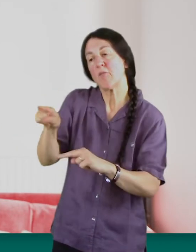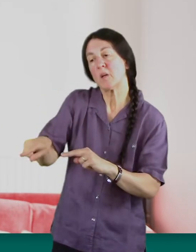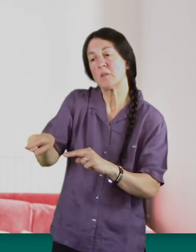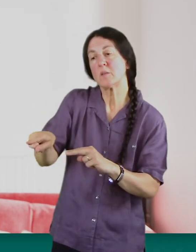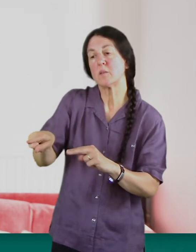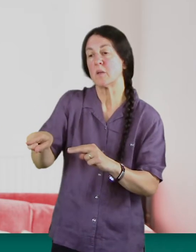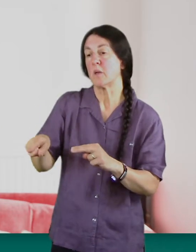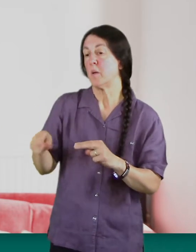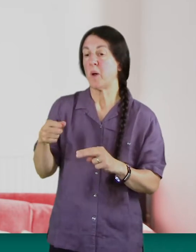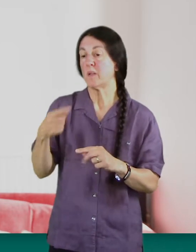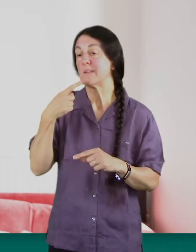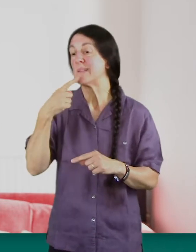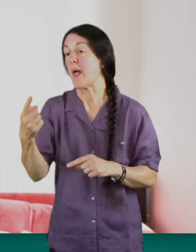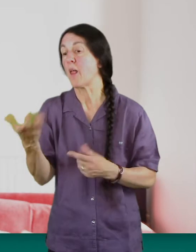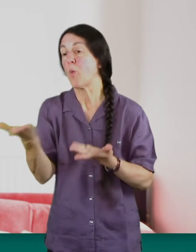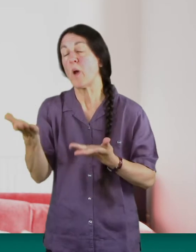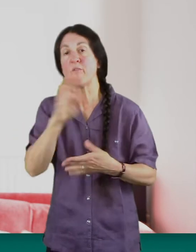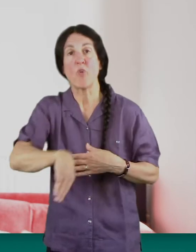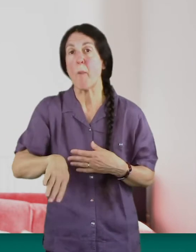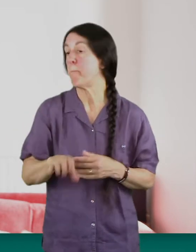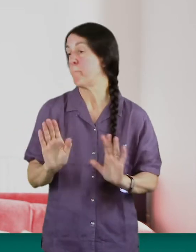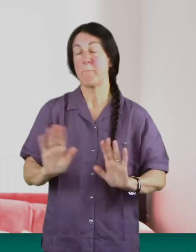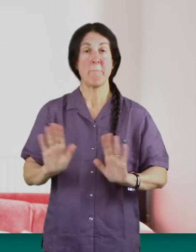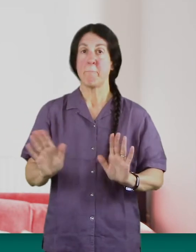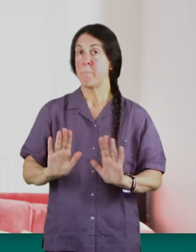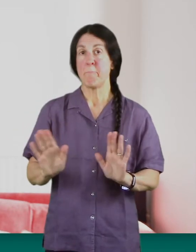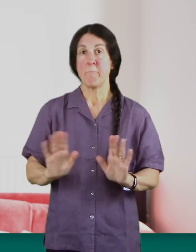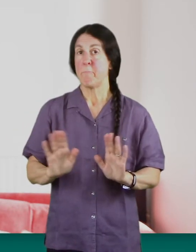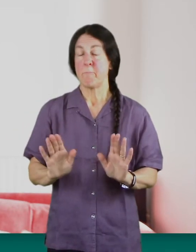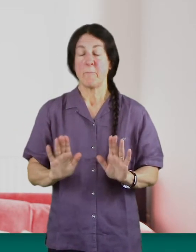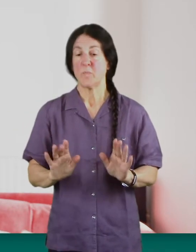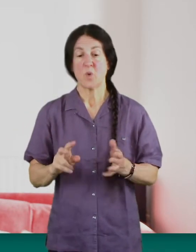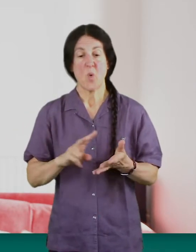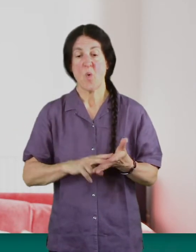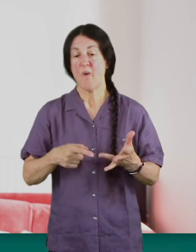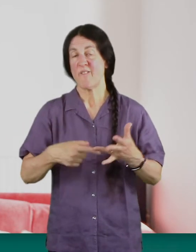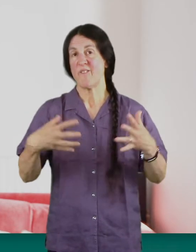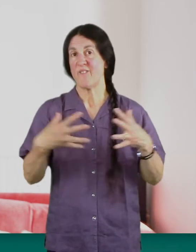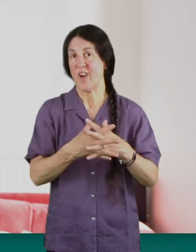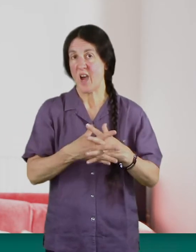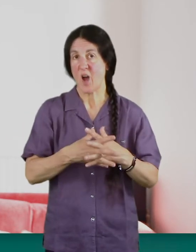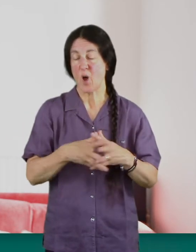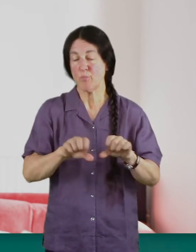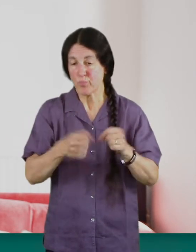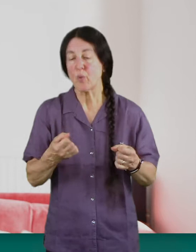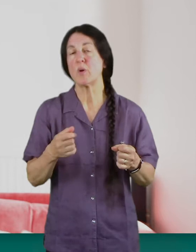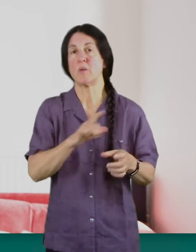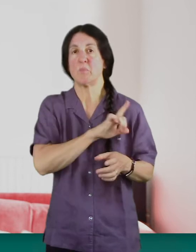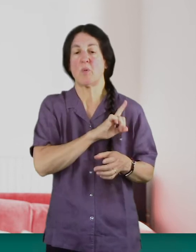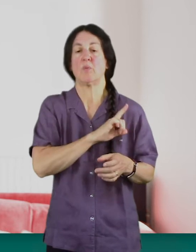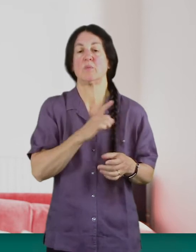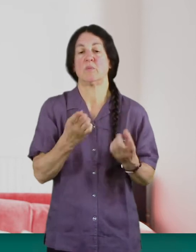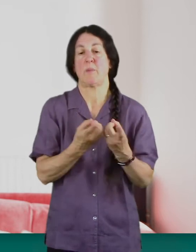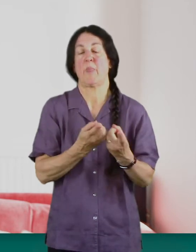vow that he's made. And he's petty and vengeful. He makes a bet with his new in-laws, which he proceeds